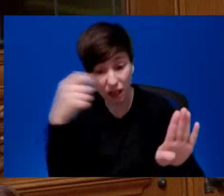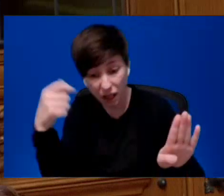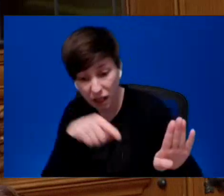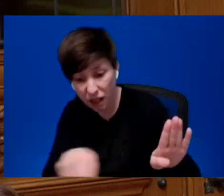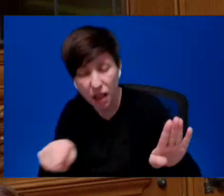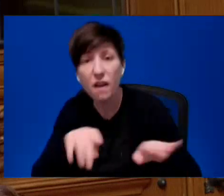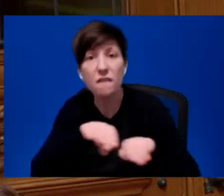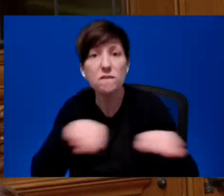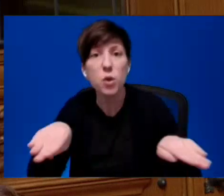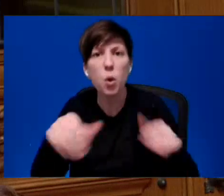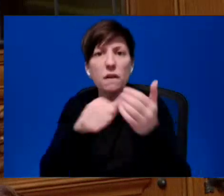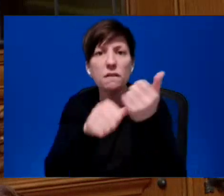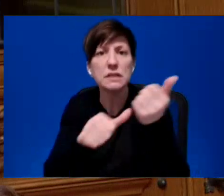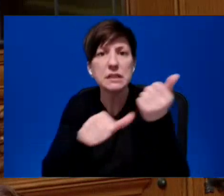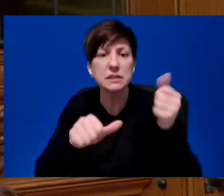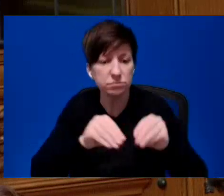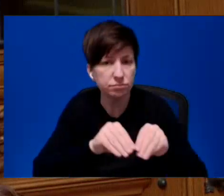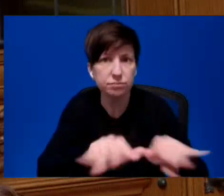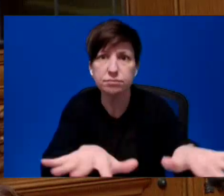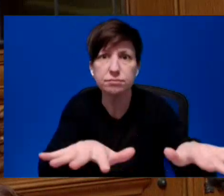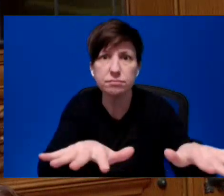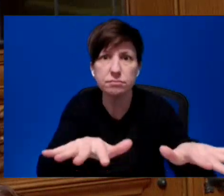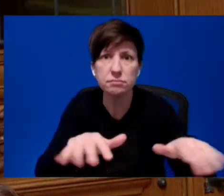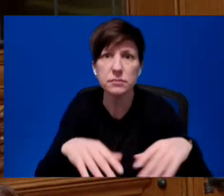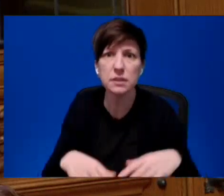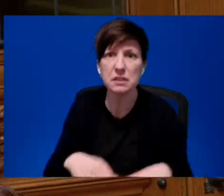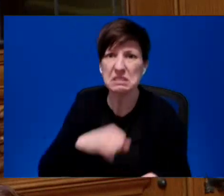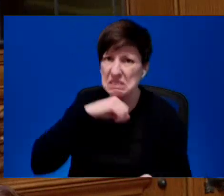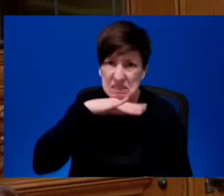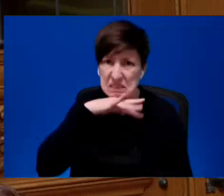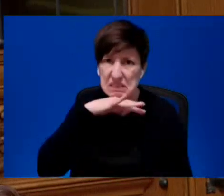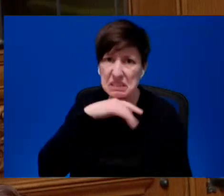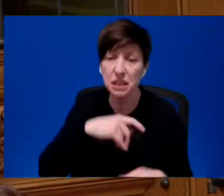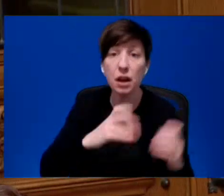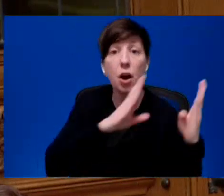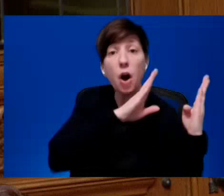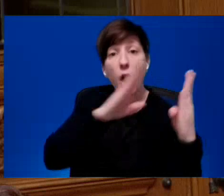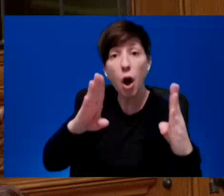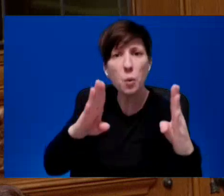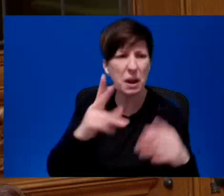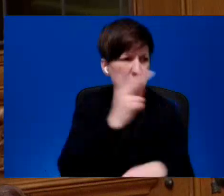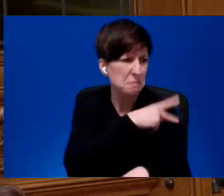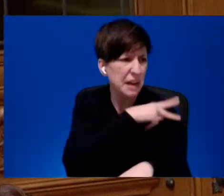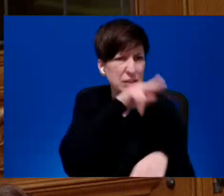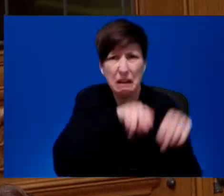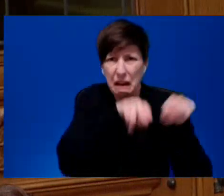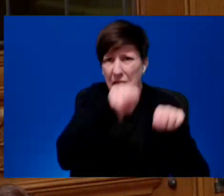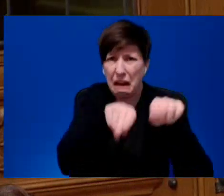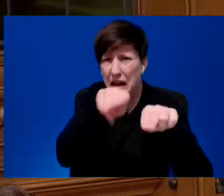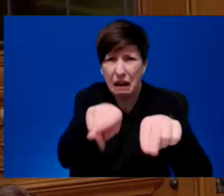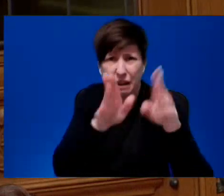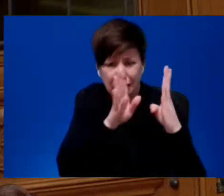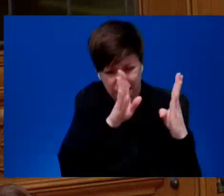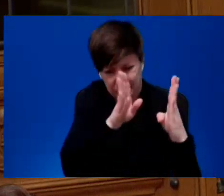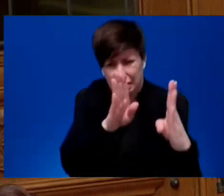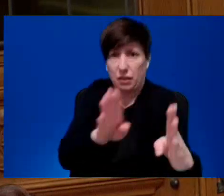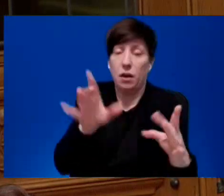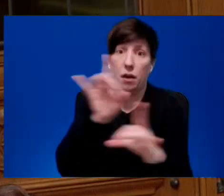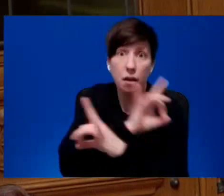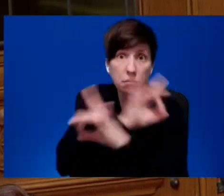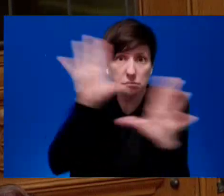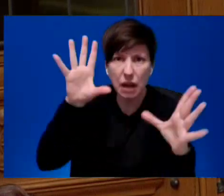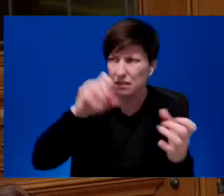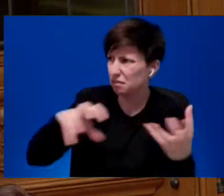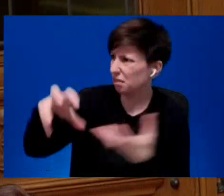in the hallways. It was a nightmare, and it was chaos. The #1